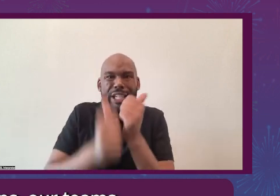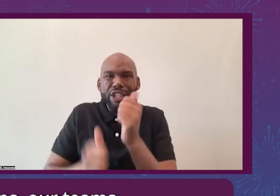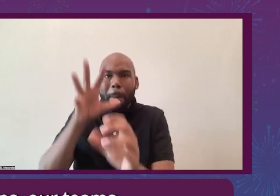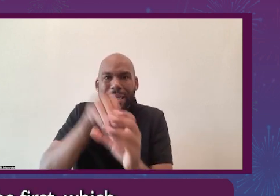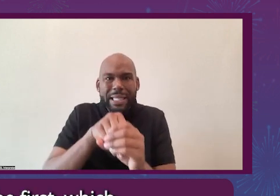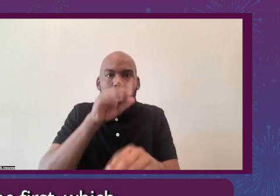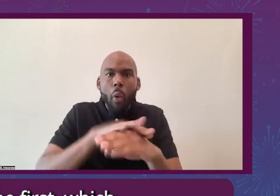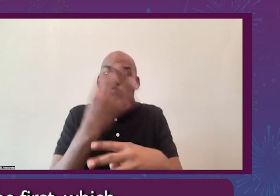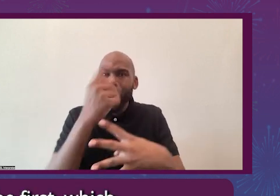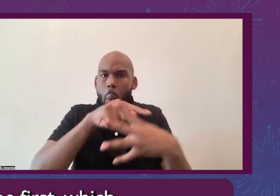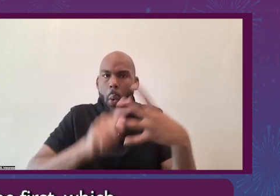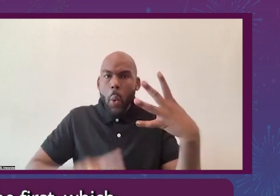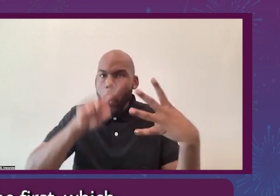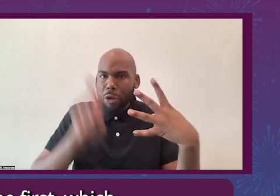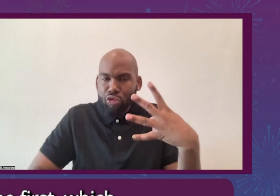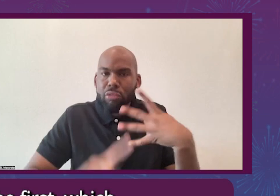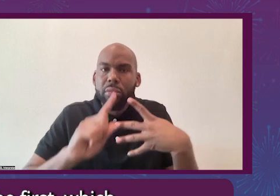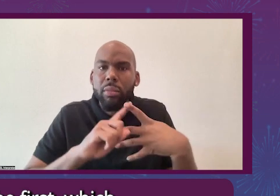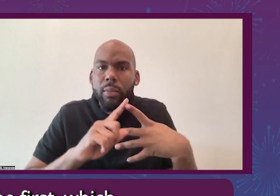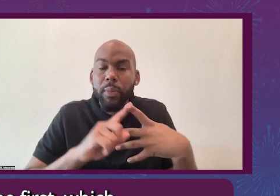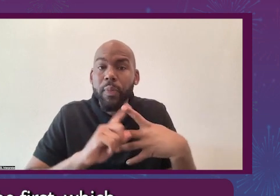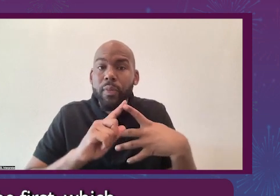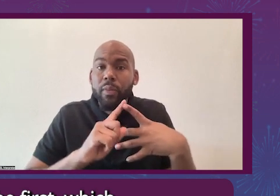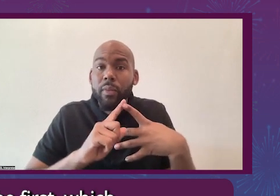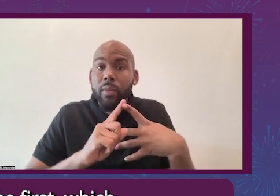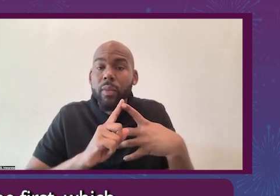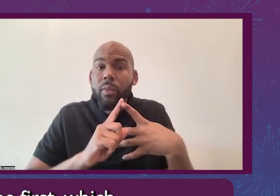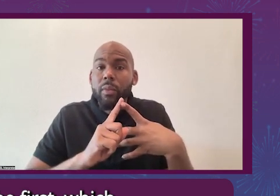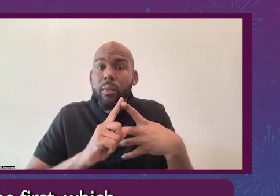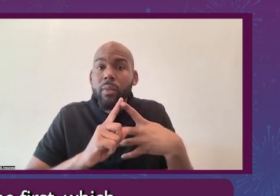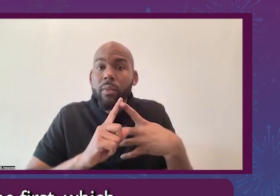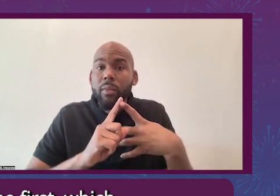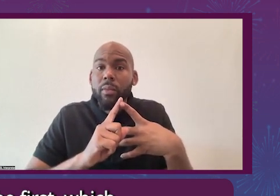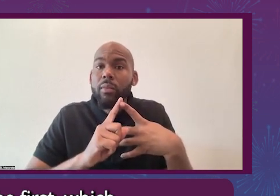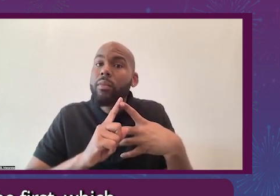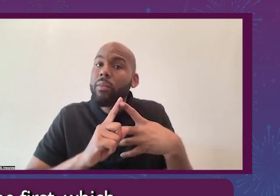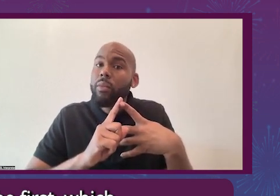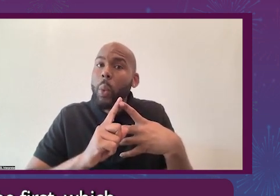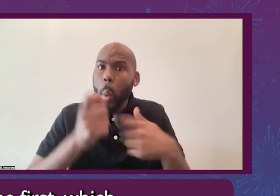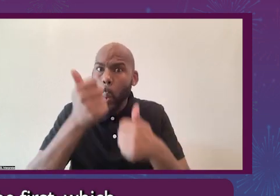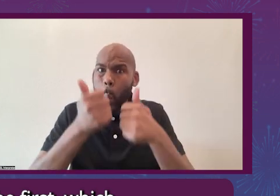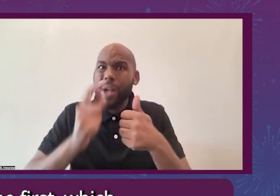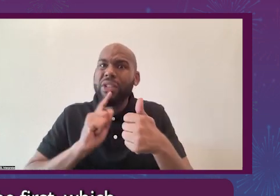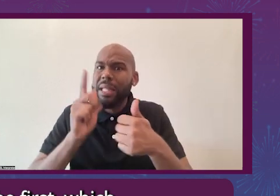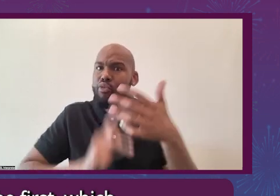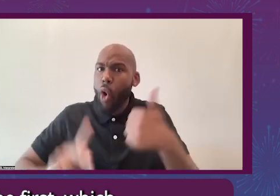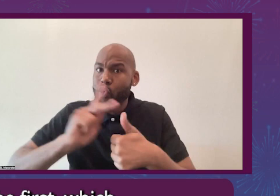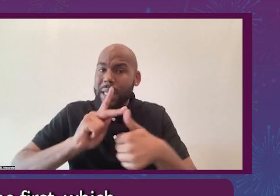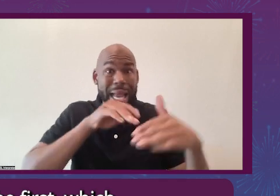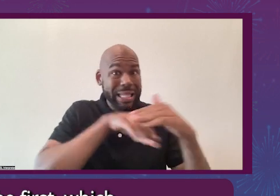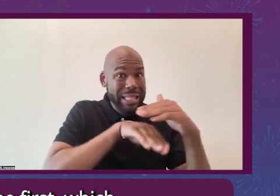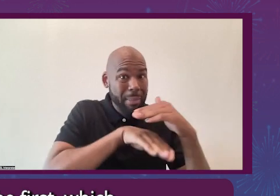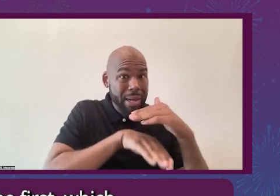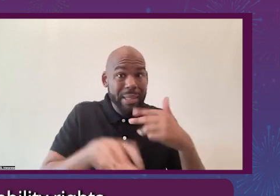of our participants on these 4 key questions. The first, which of these is a major priority for